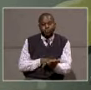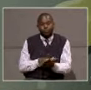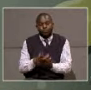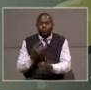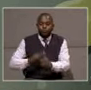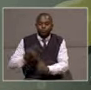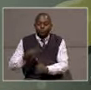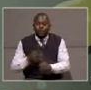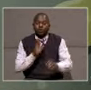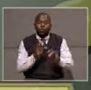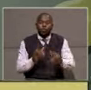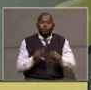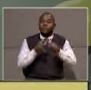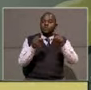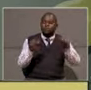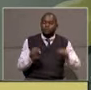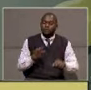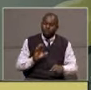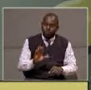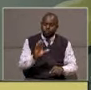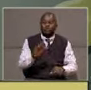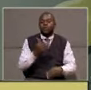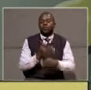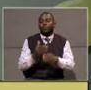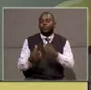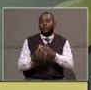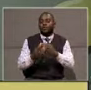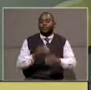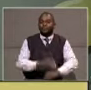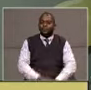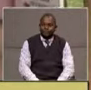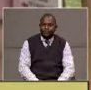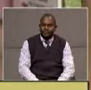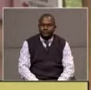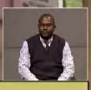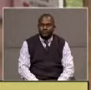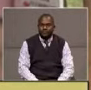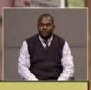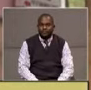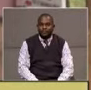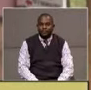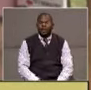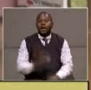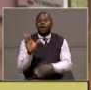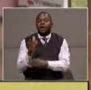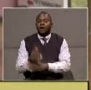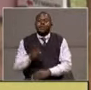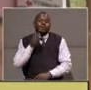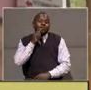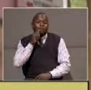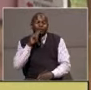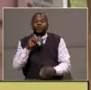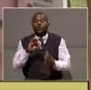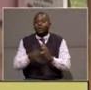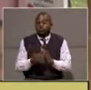office space than owning their premises. The Ministry of Teso Affairs was created